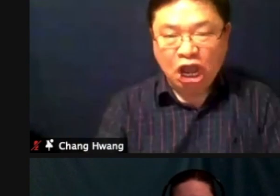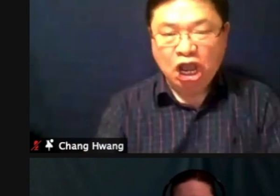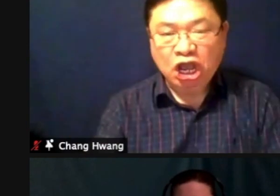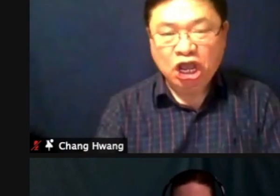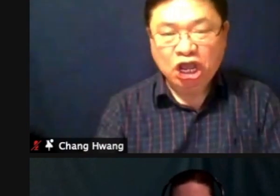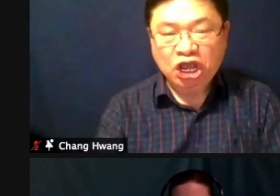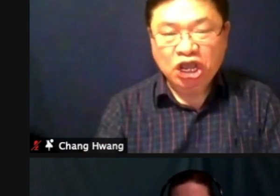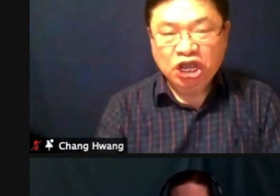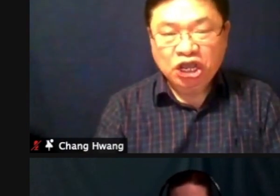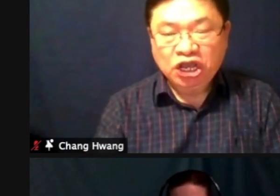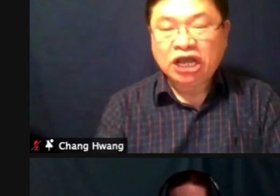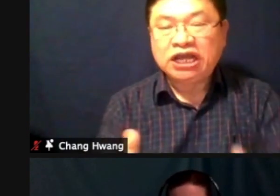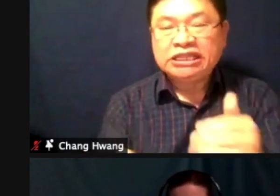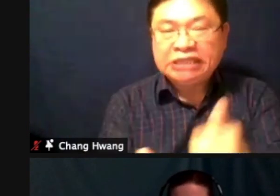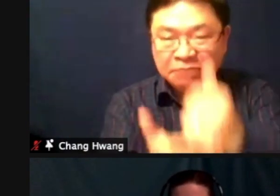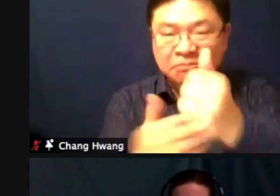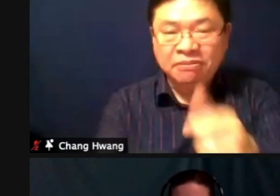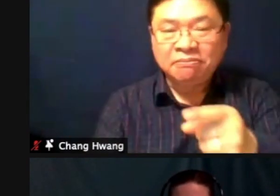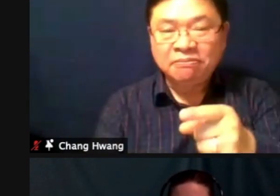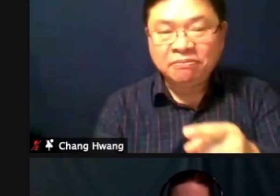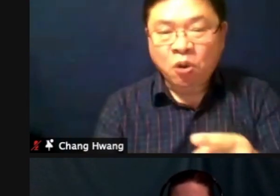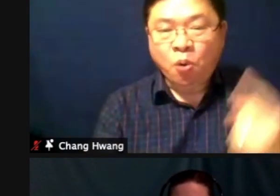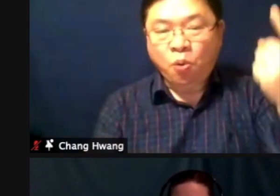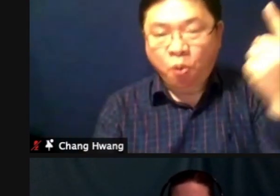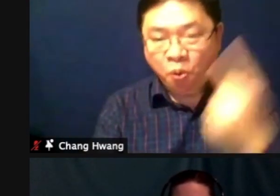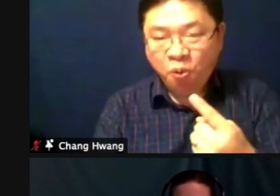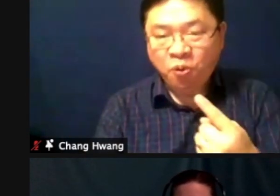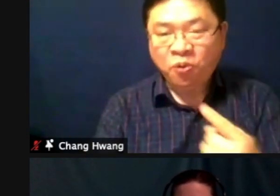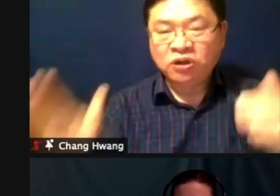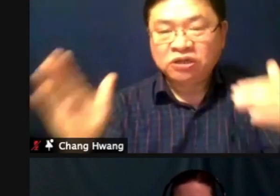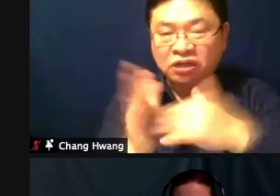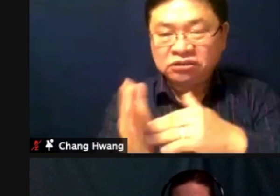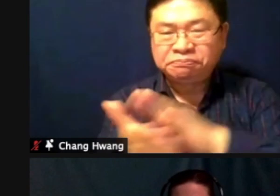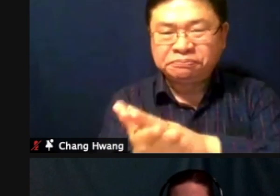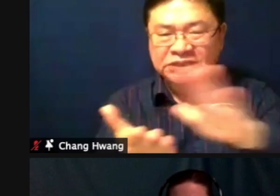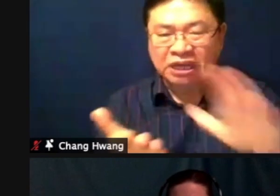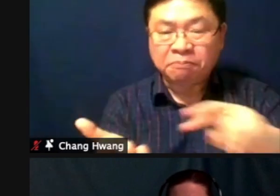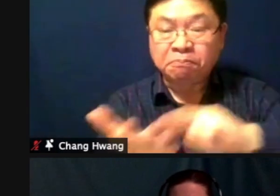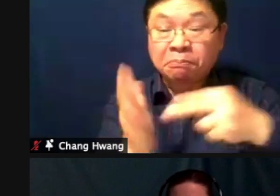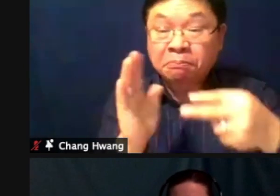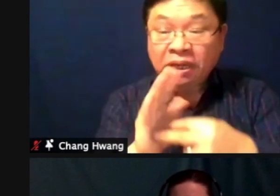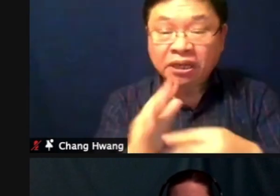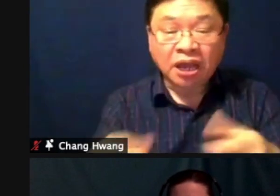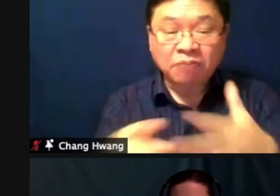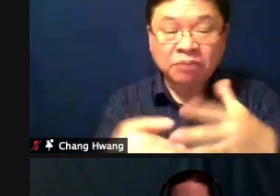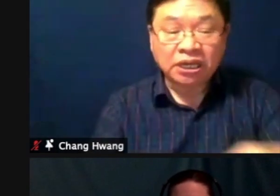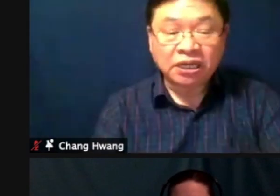see words below each of the signs. Here's the signs that are being used.